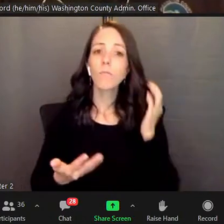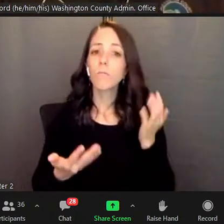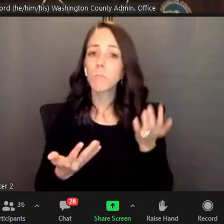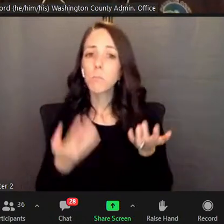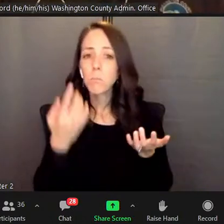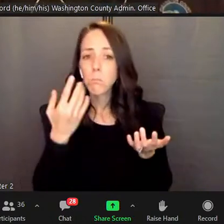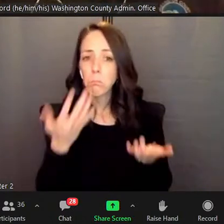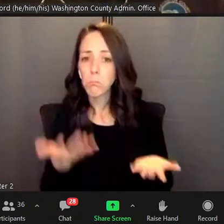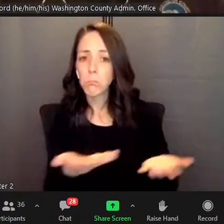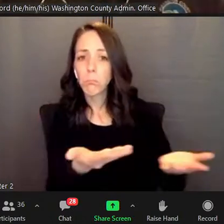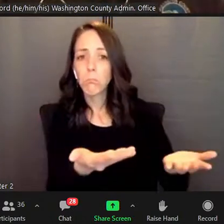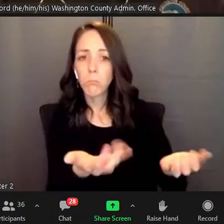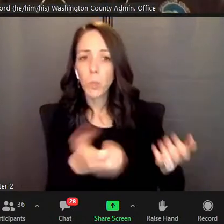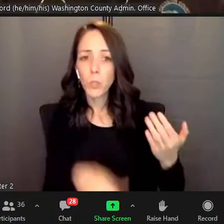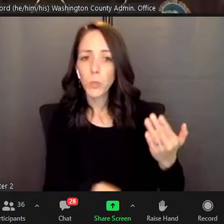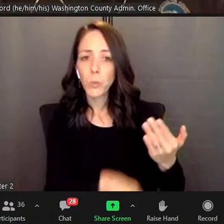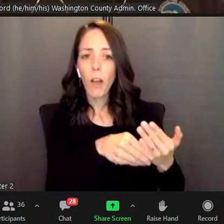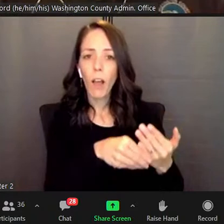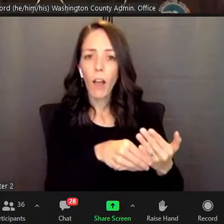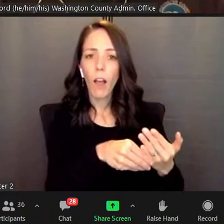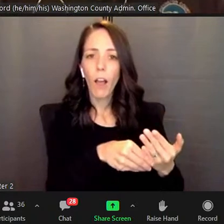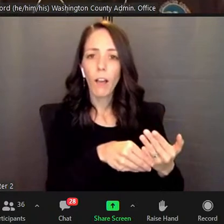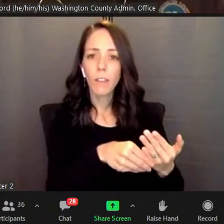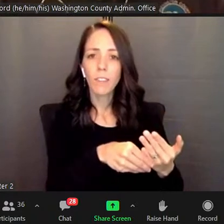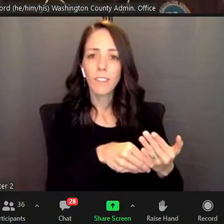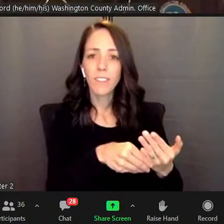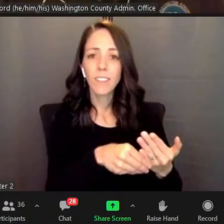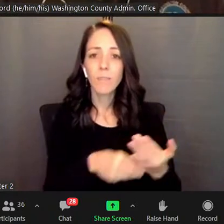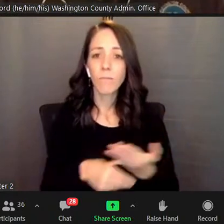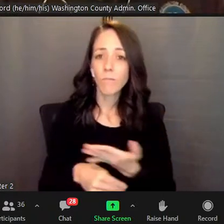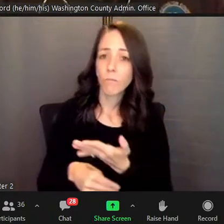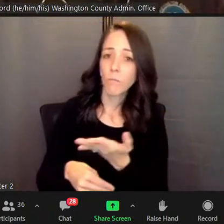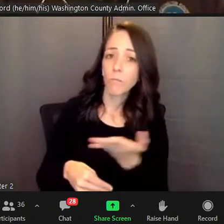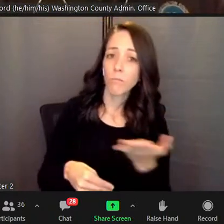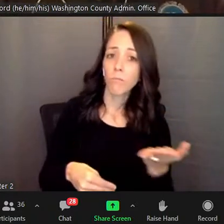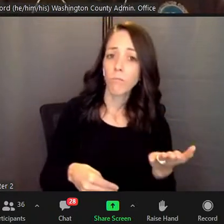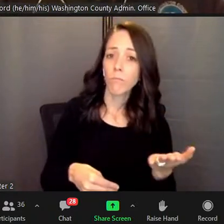well. And I know, Chair, you support that too.